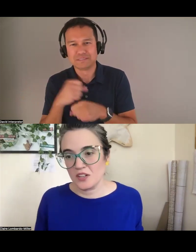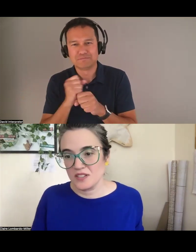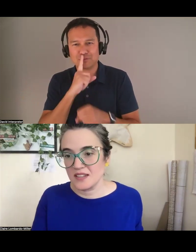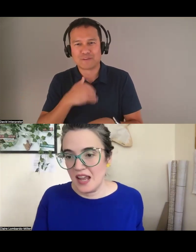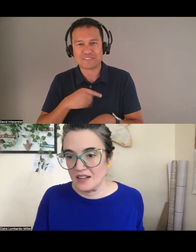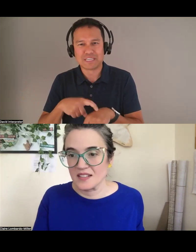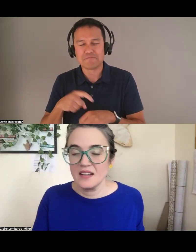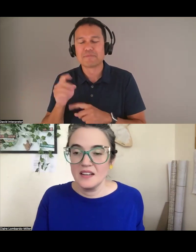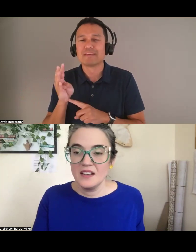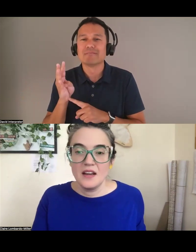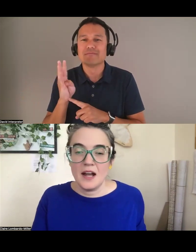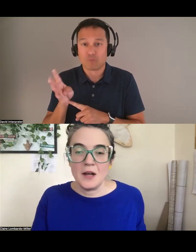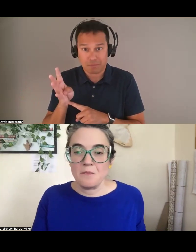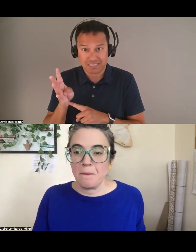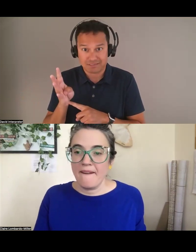for questions at the end.